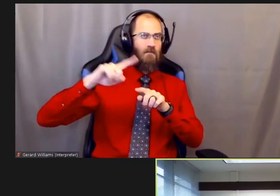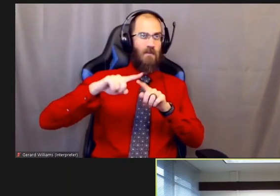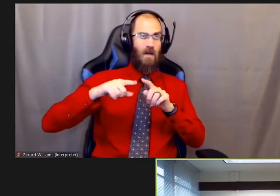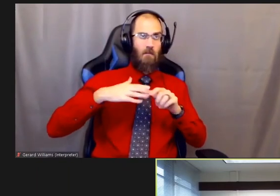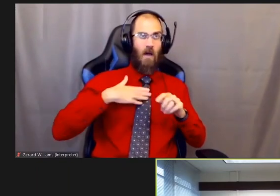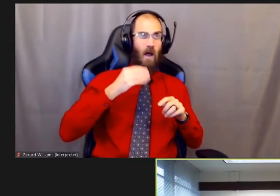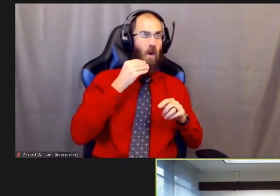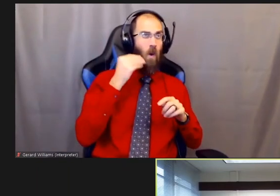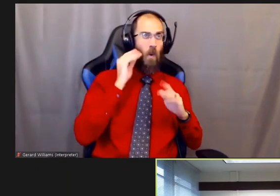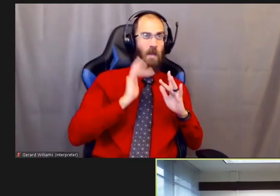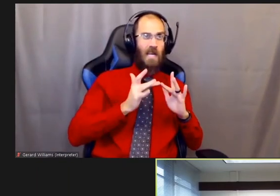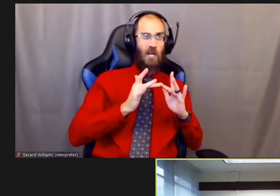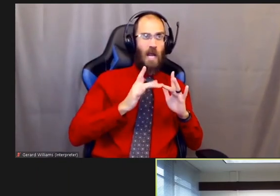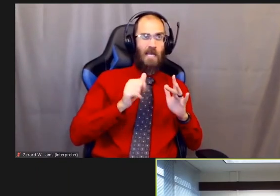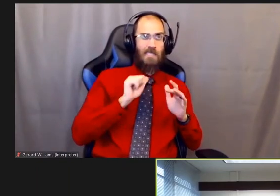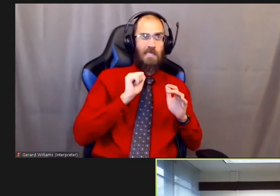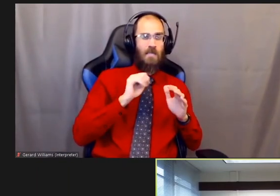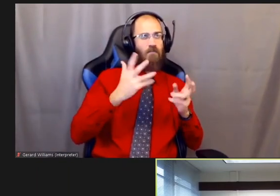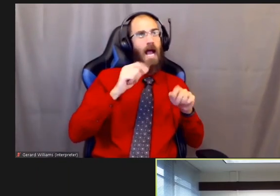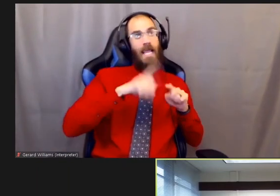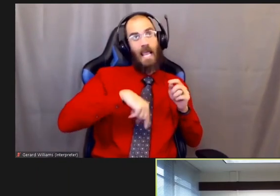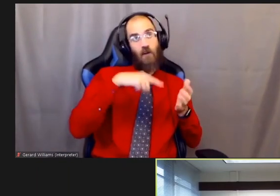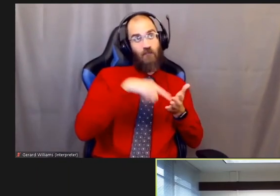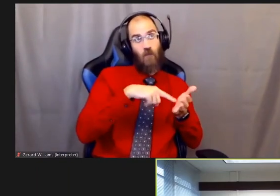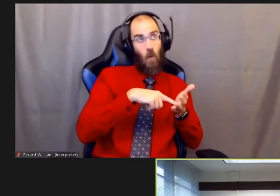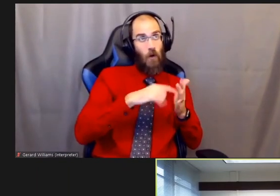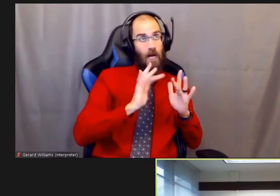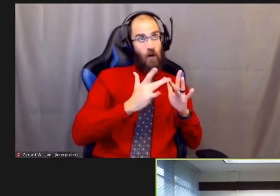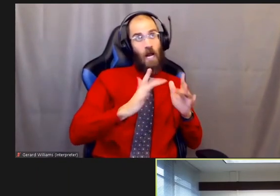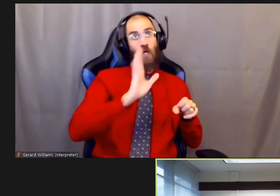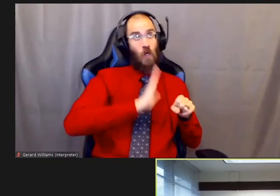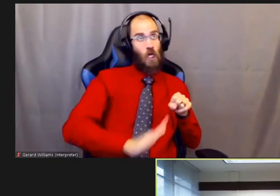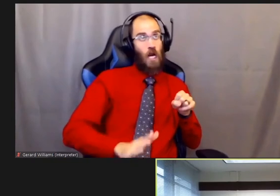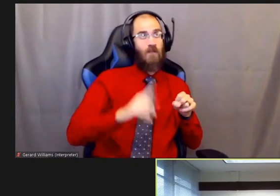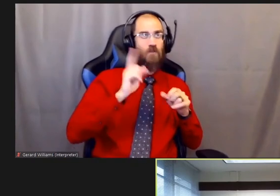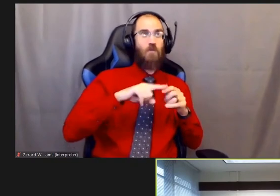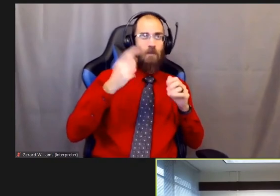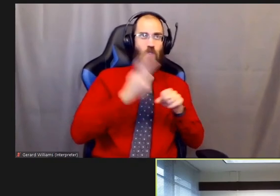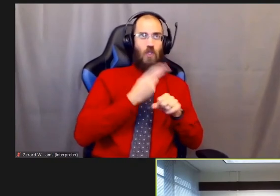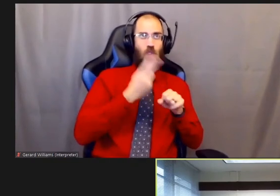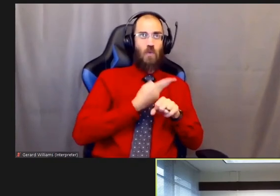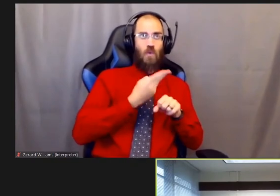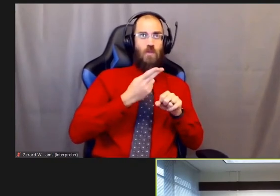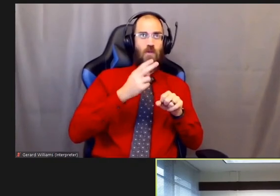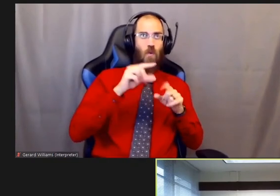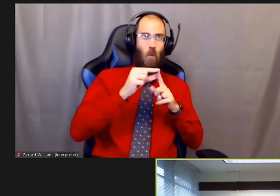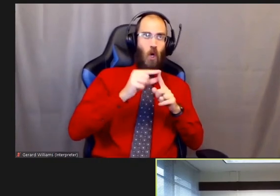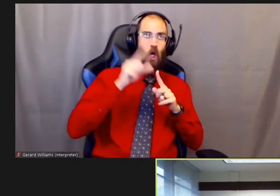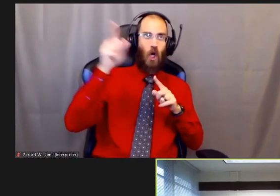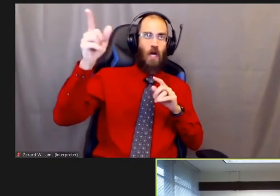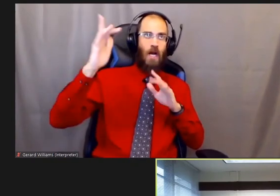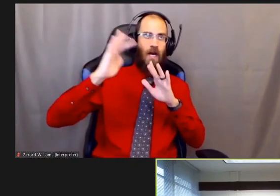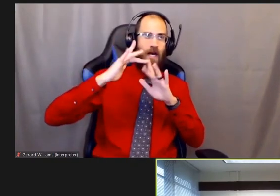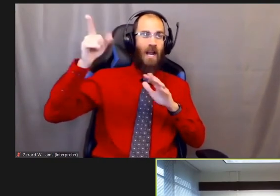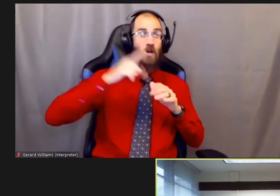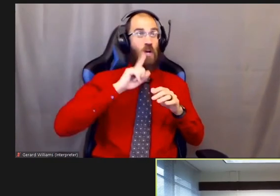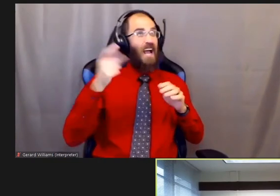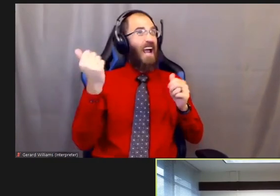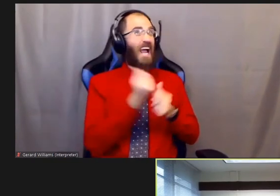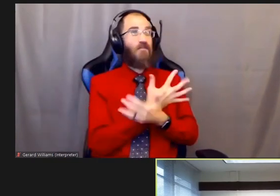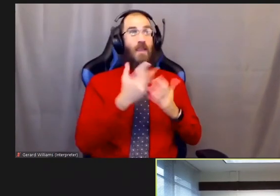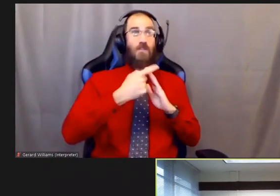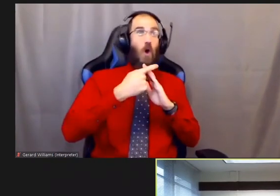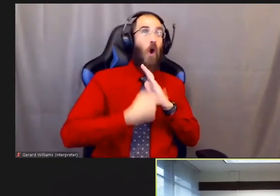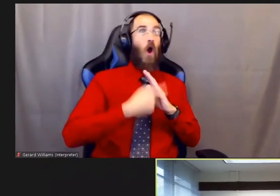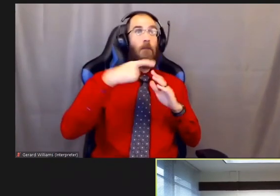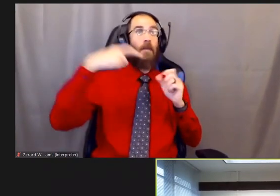at home that I can afford that I can use that. In fact, I have to turn all of the automatic things off